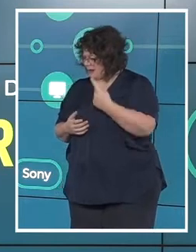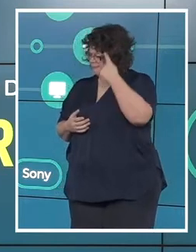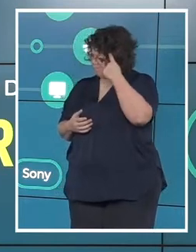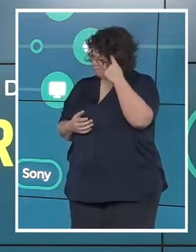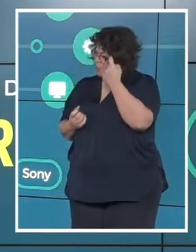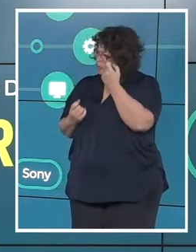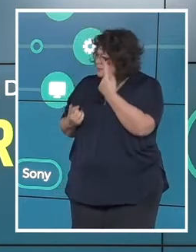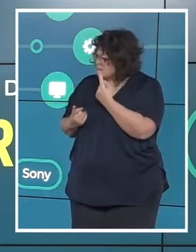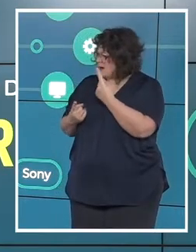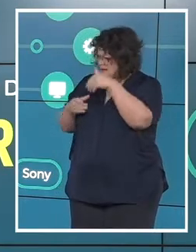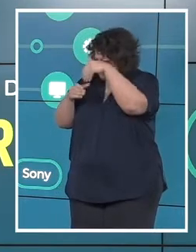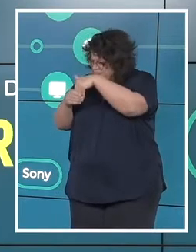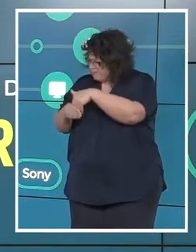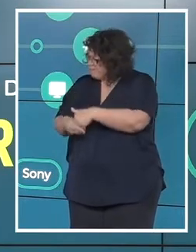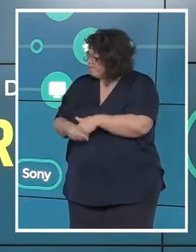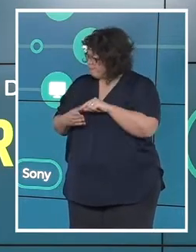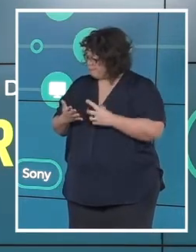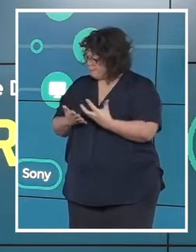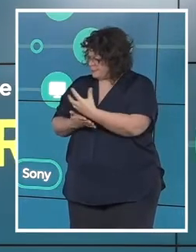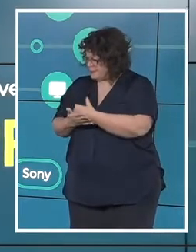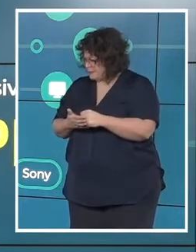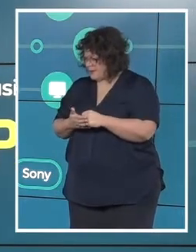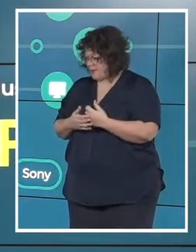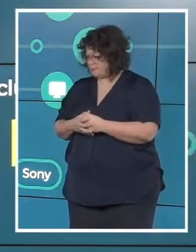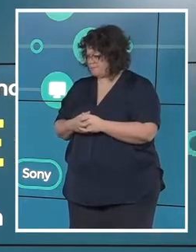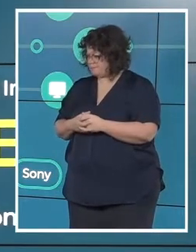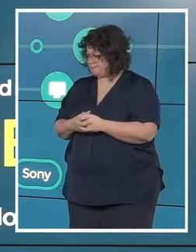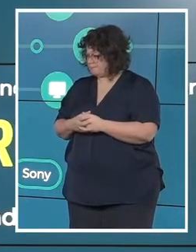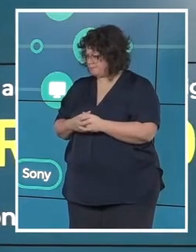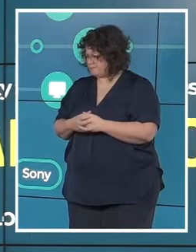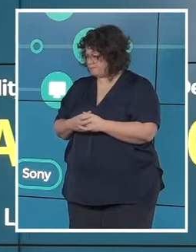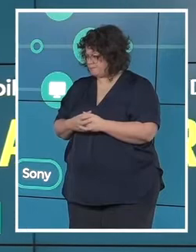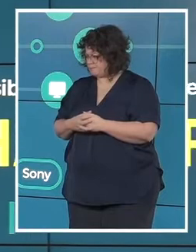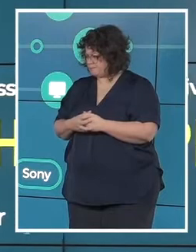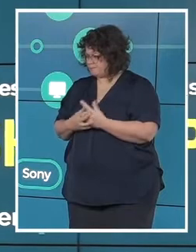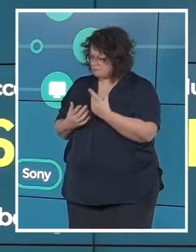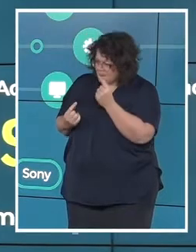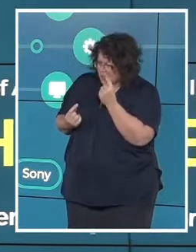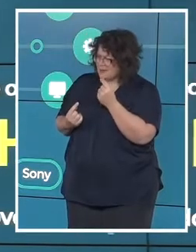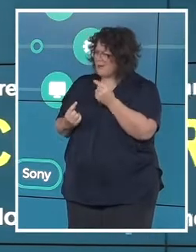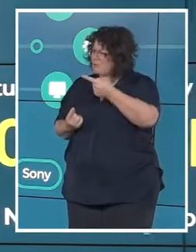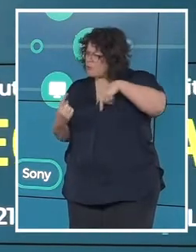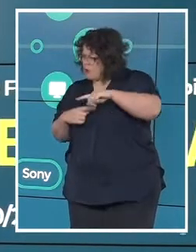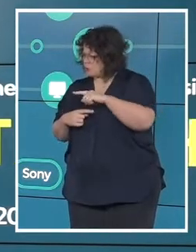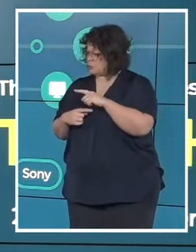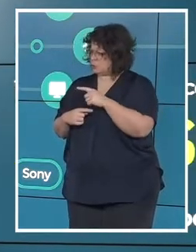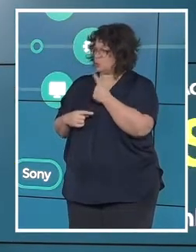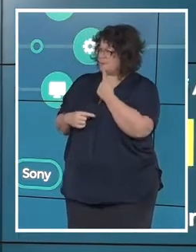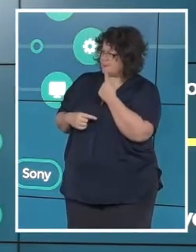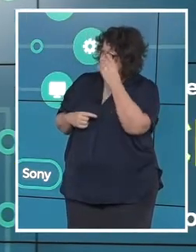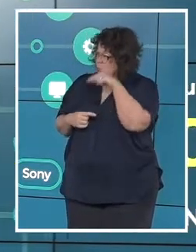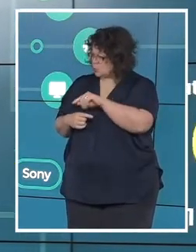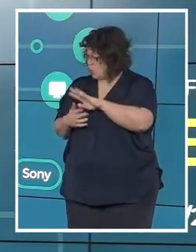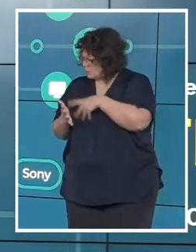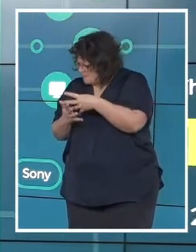great outcomes for all. What we have seen, however, is in those patrons, or as we're building our